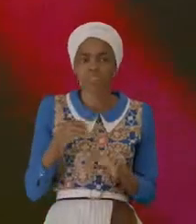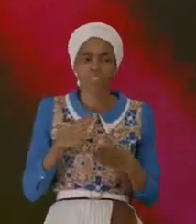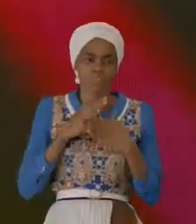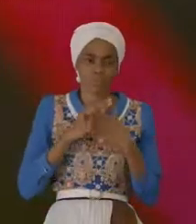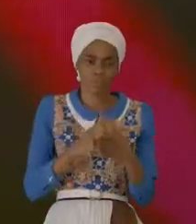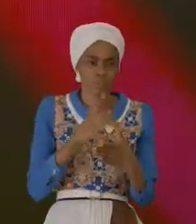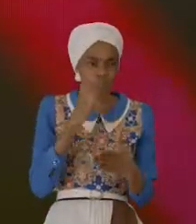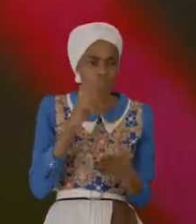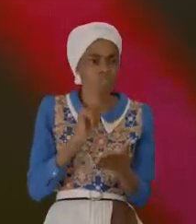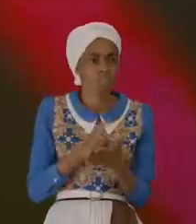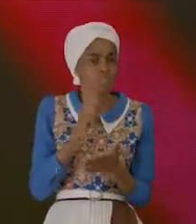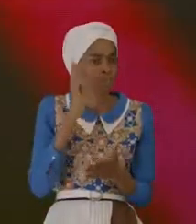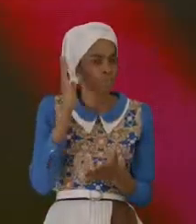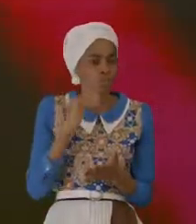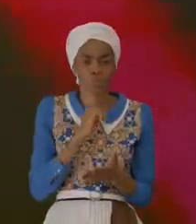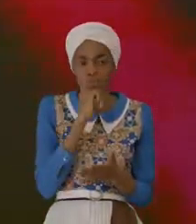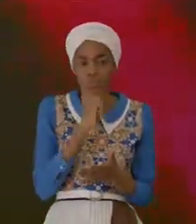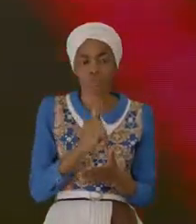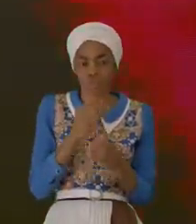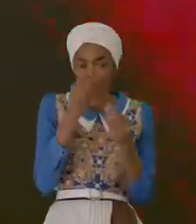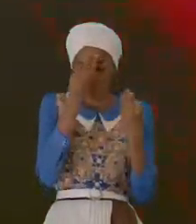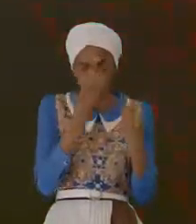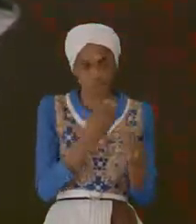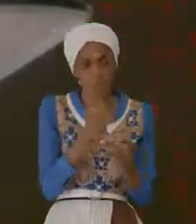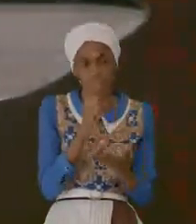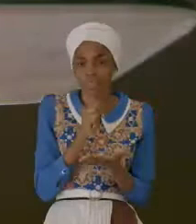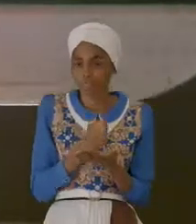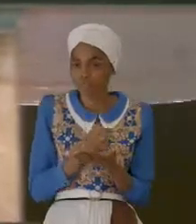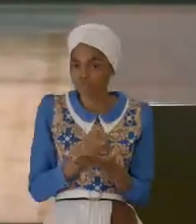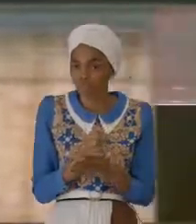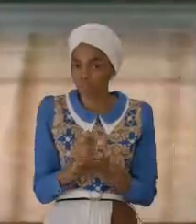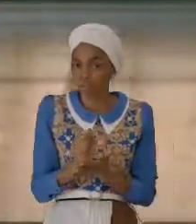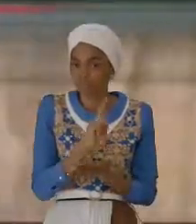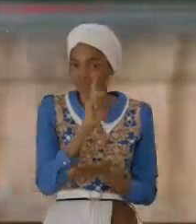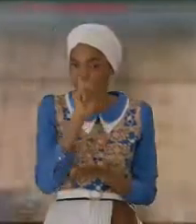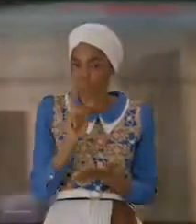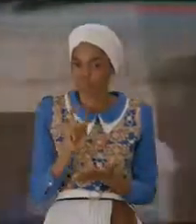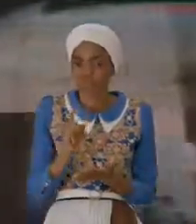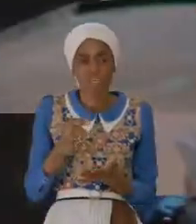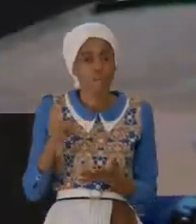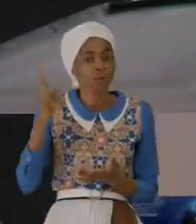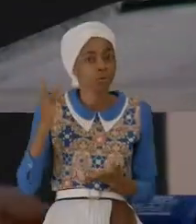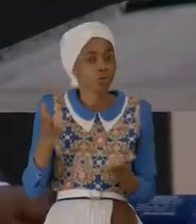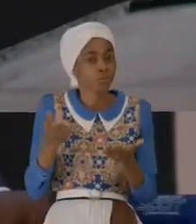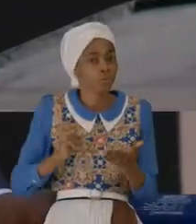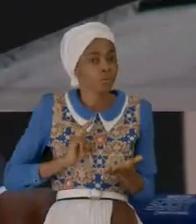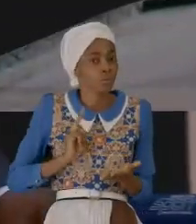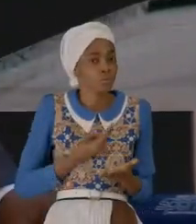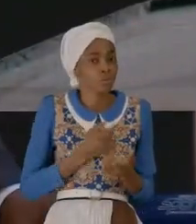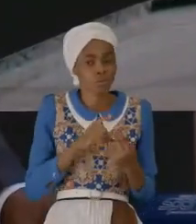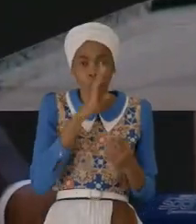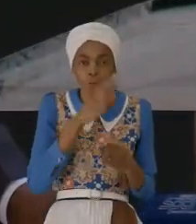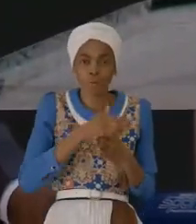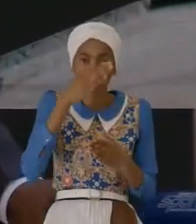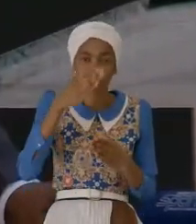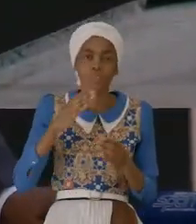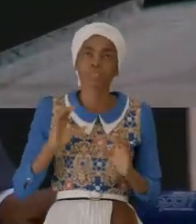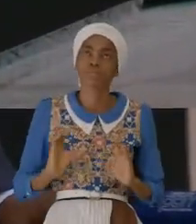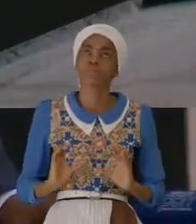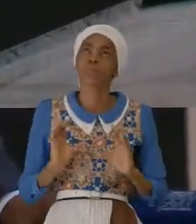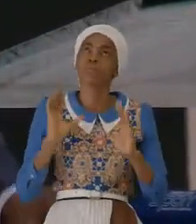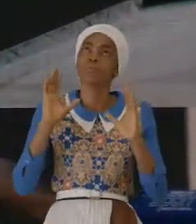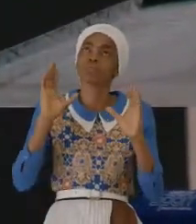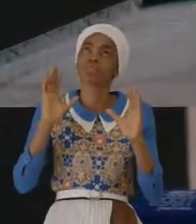that she should not obey the truth he wants us to be totally committed and consecrated